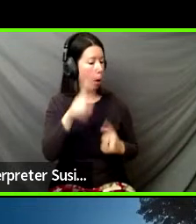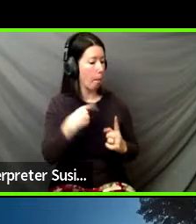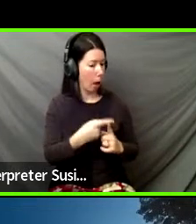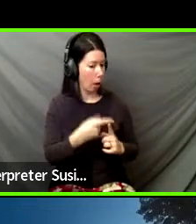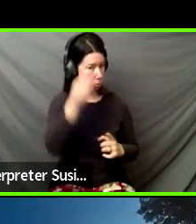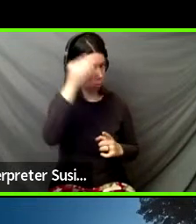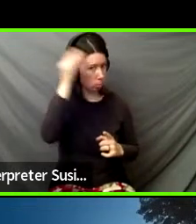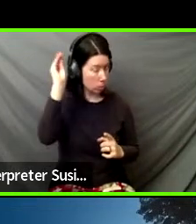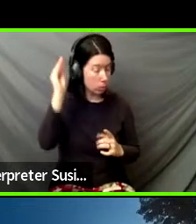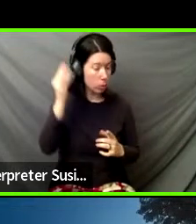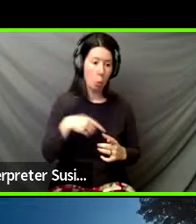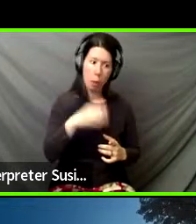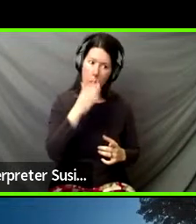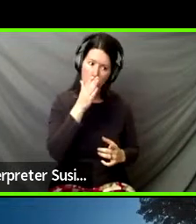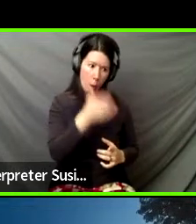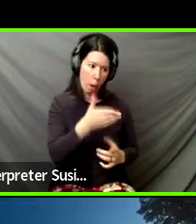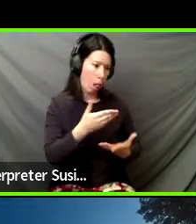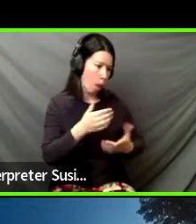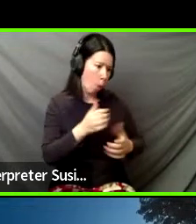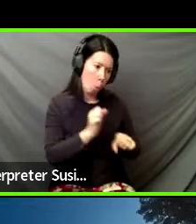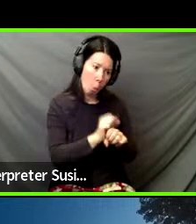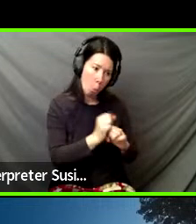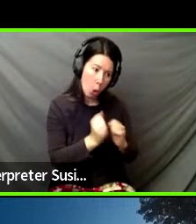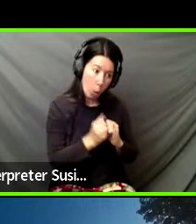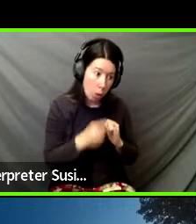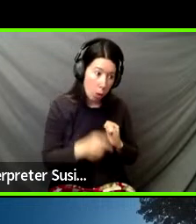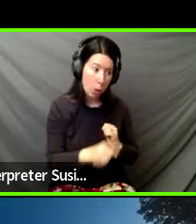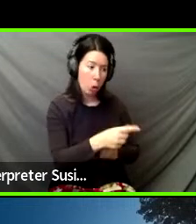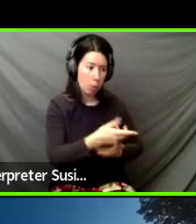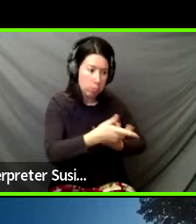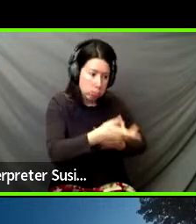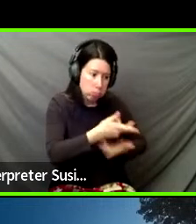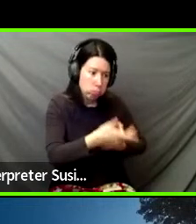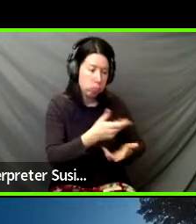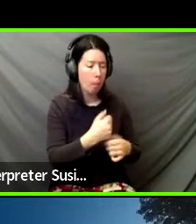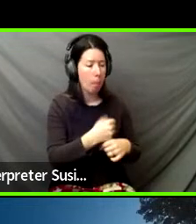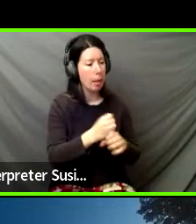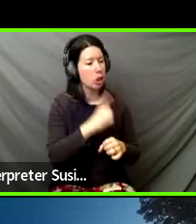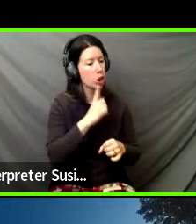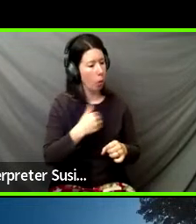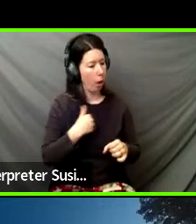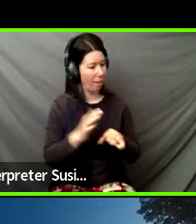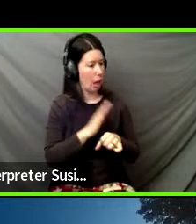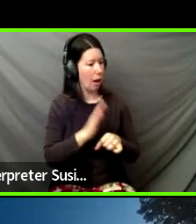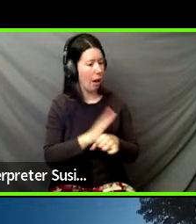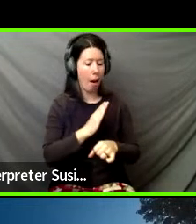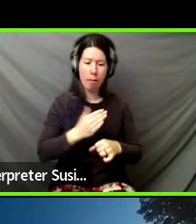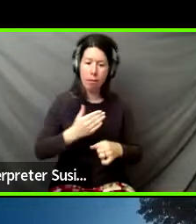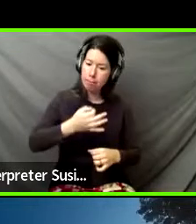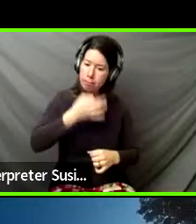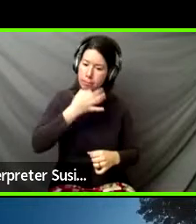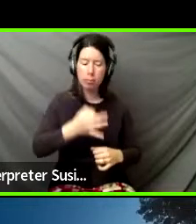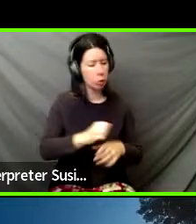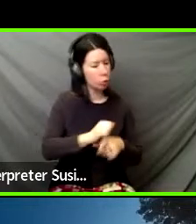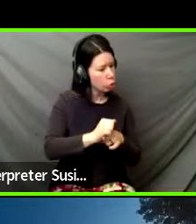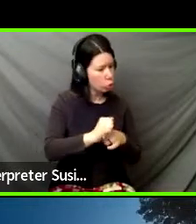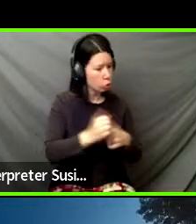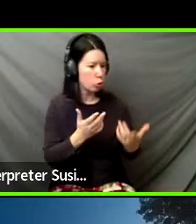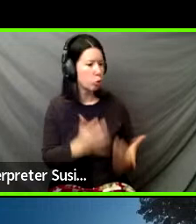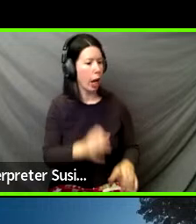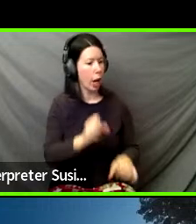with you guys to make sure that we have enough trained workforce to get this thing